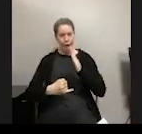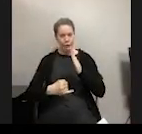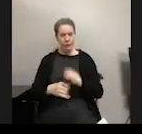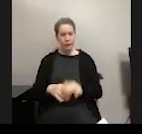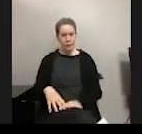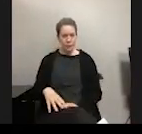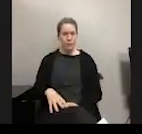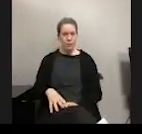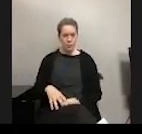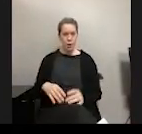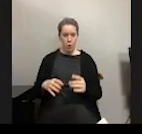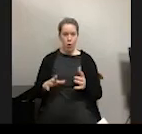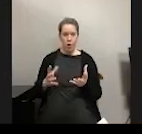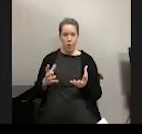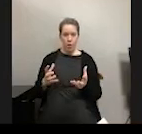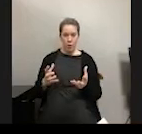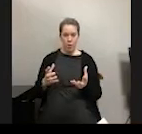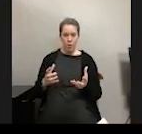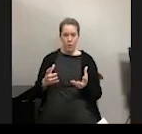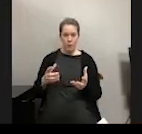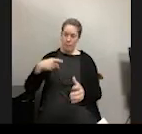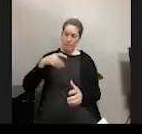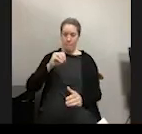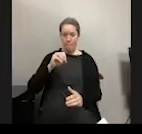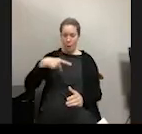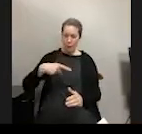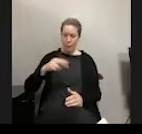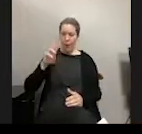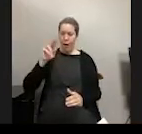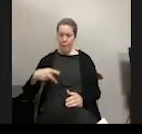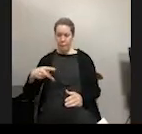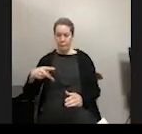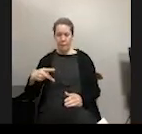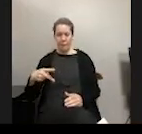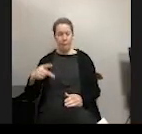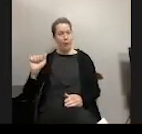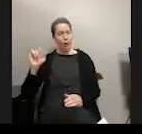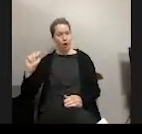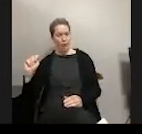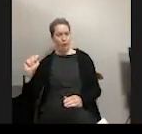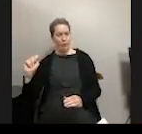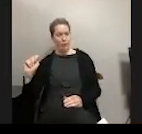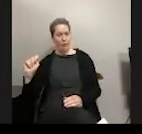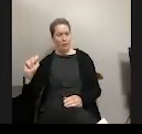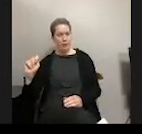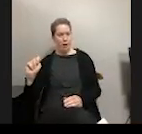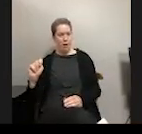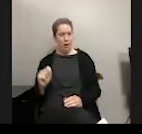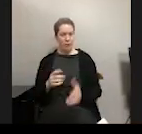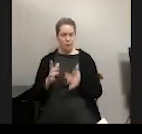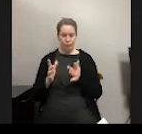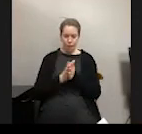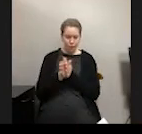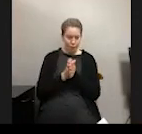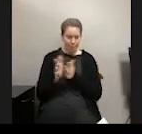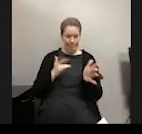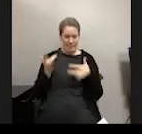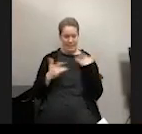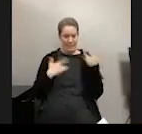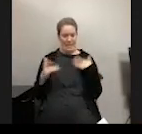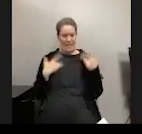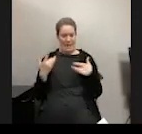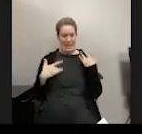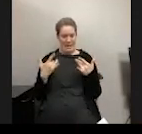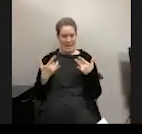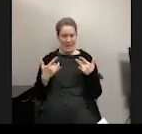going to, I know that's not really the question, but that just sort of popped up as something that I am keen to do and think towards mentorship and also learning myself.